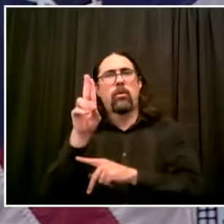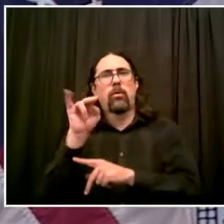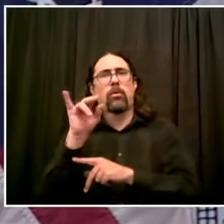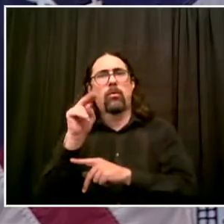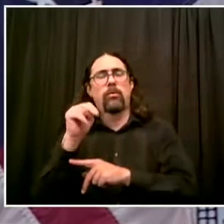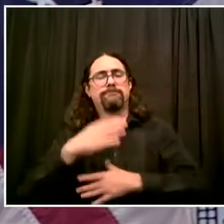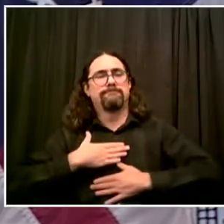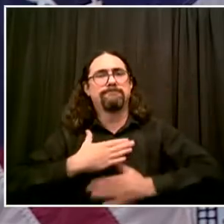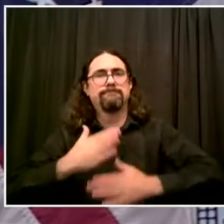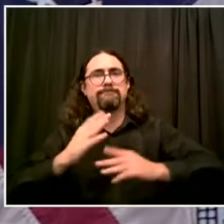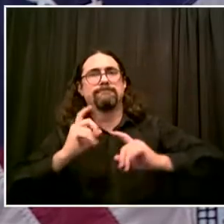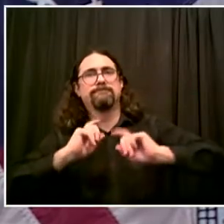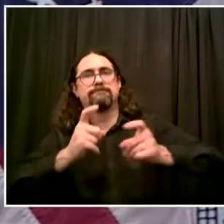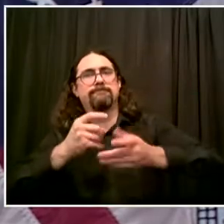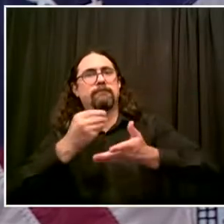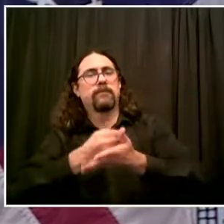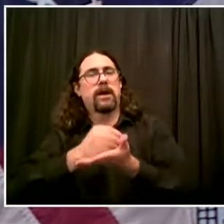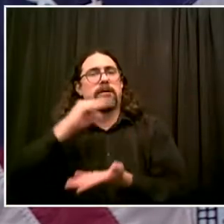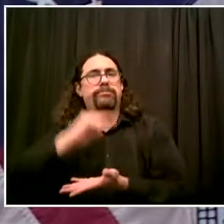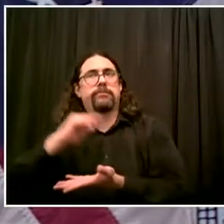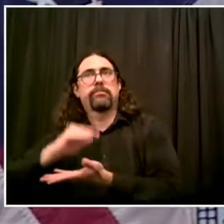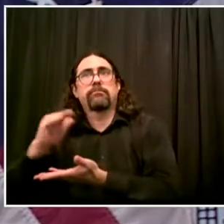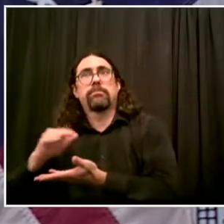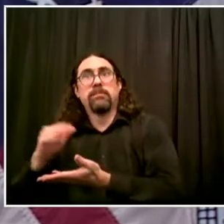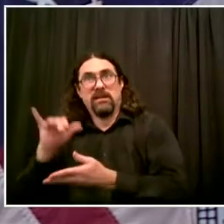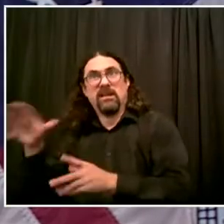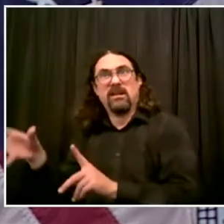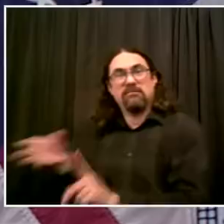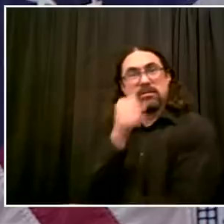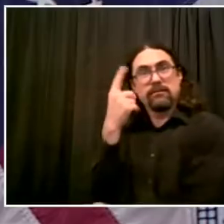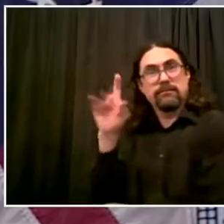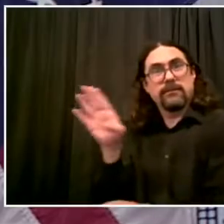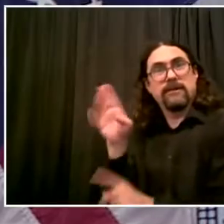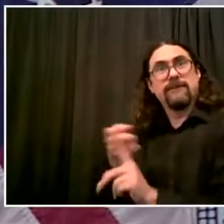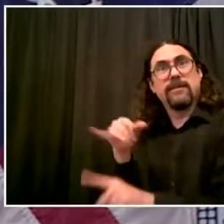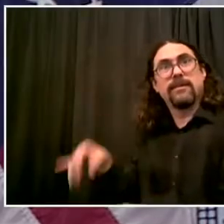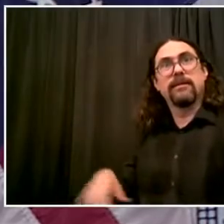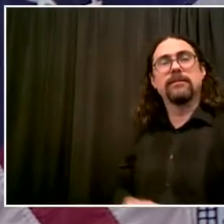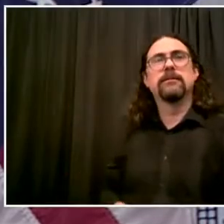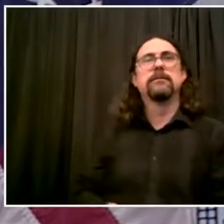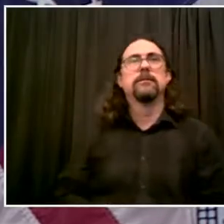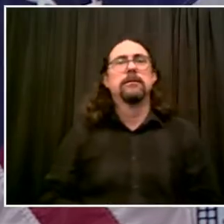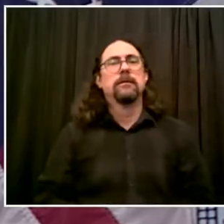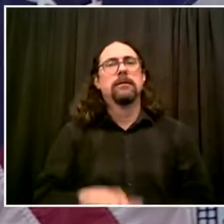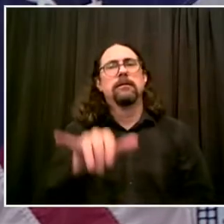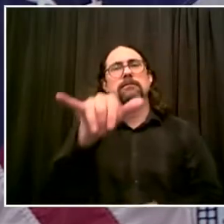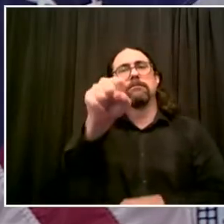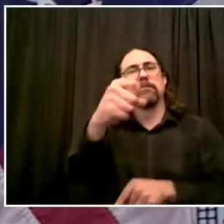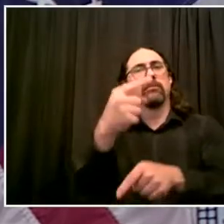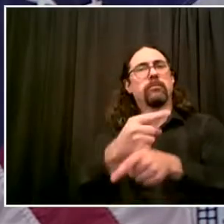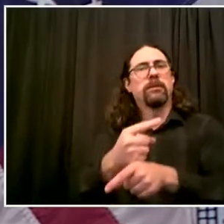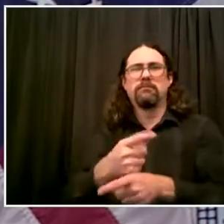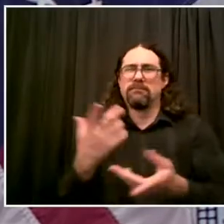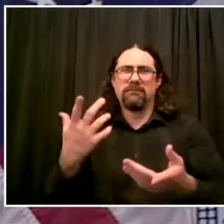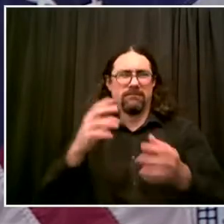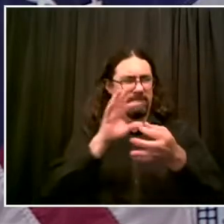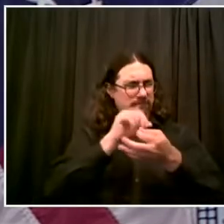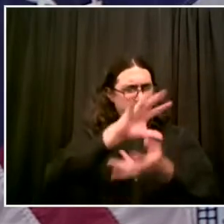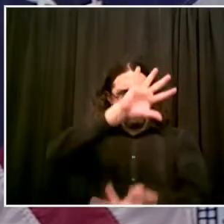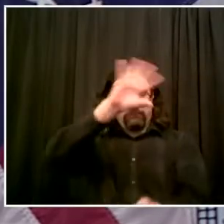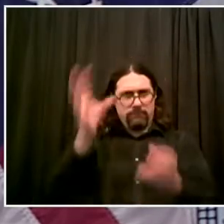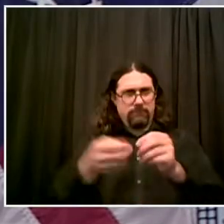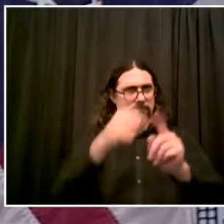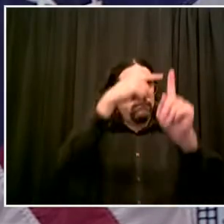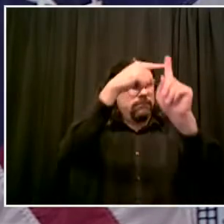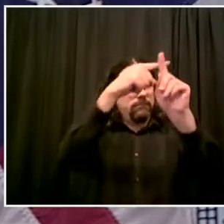go back to February, which seems like a century ago, I, in this room, presented a budget over $95 billion